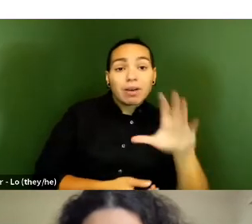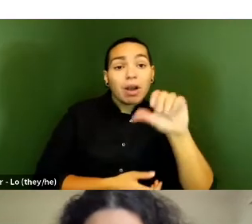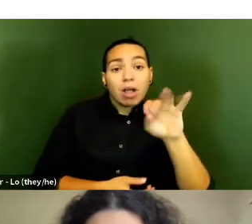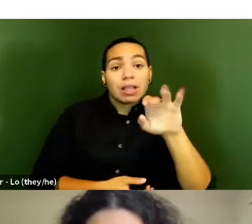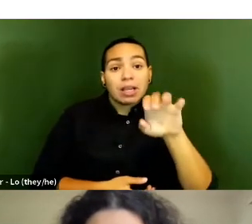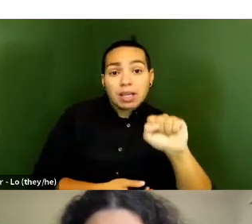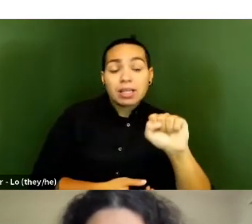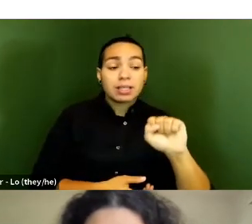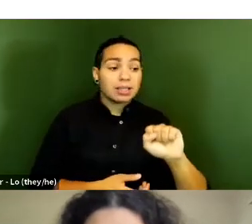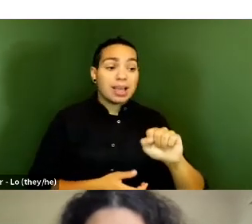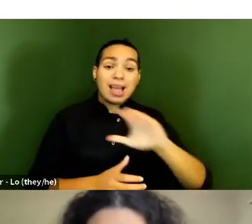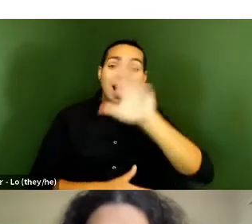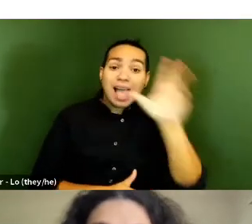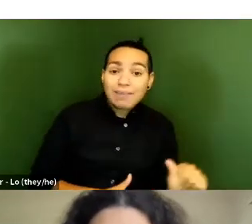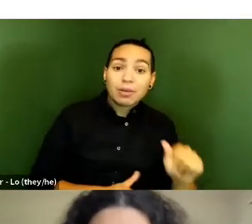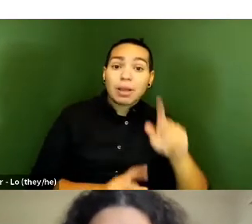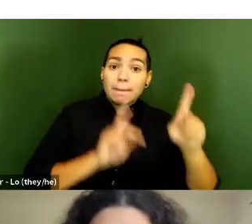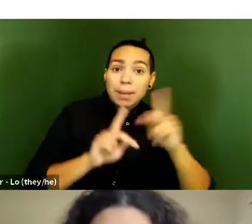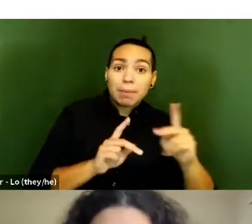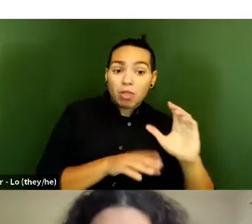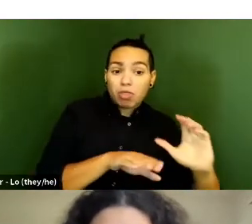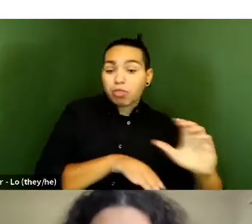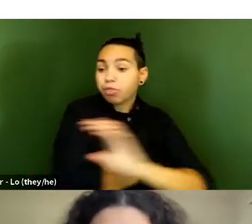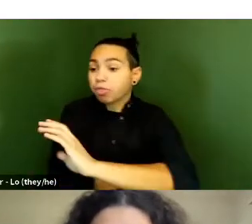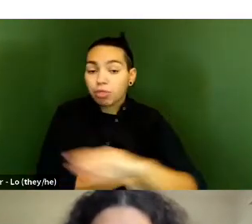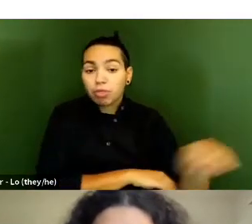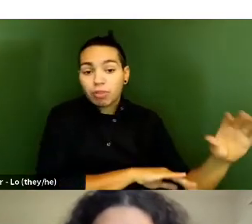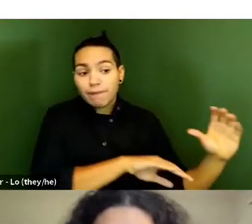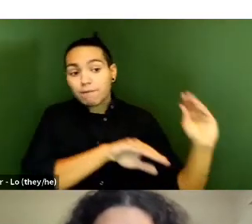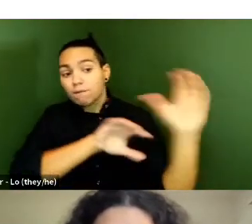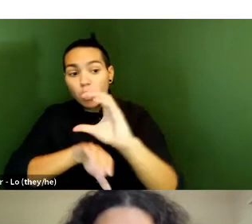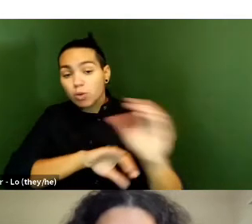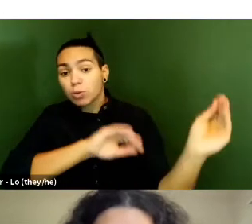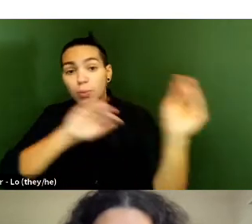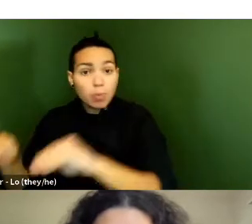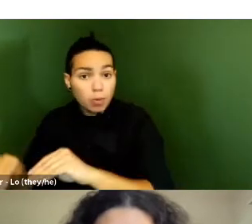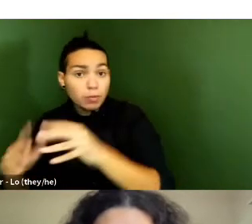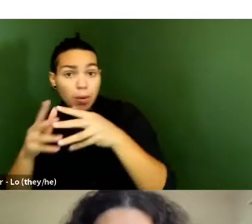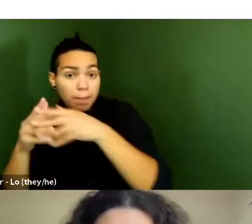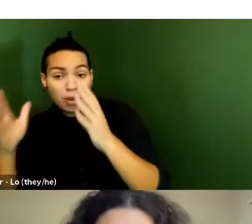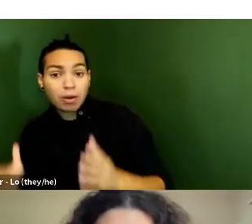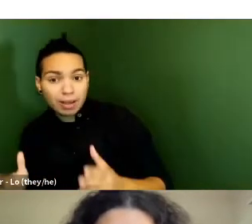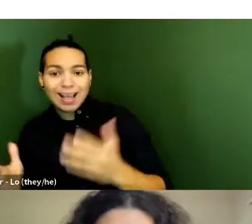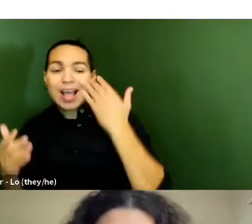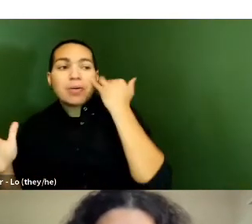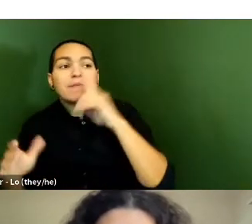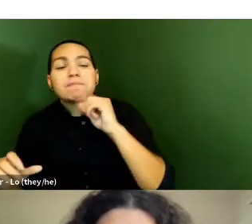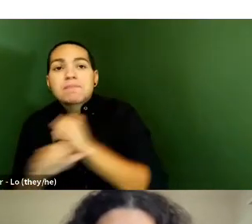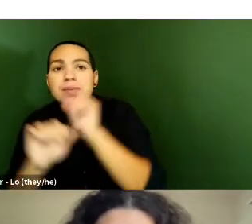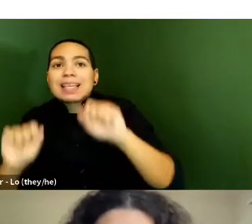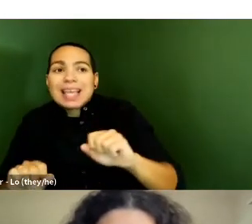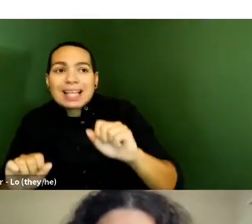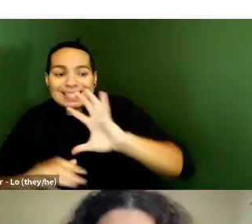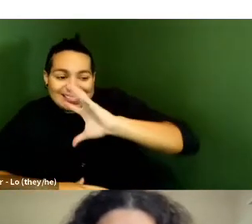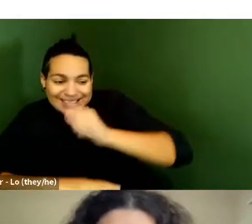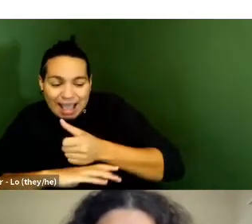displaced in the Americas, the wealth that was accumulated for Europe, I don't know if we can even put an actual number on it. I don't know if we can actually even